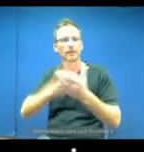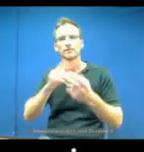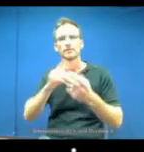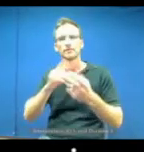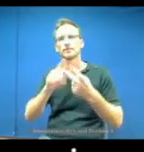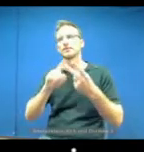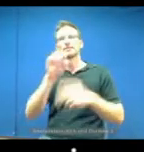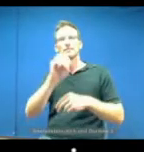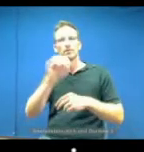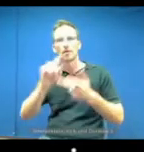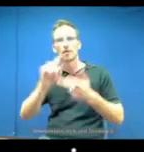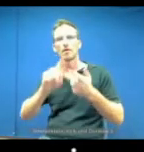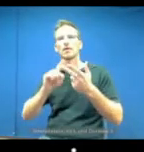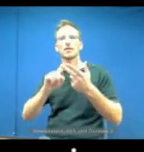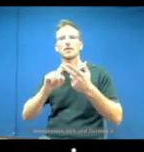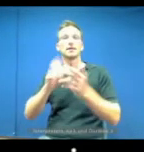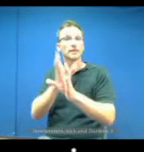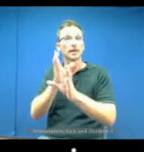physical abuse.